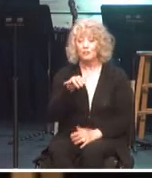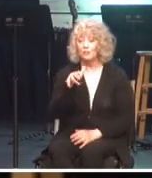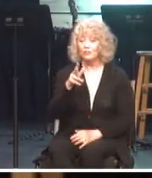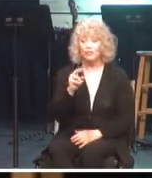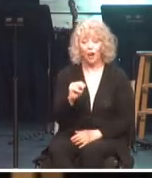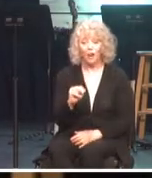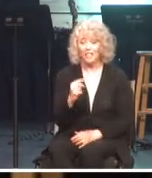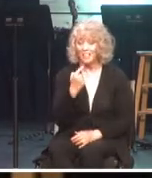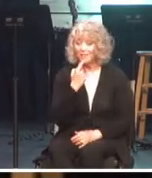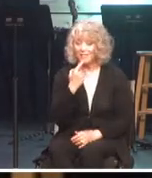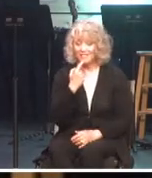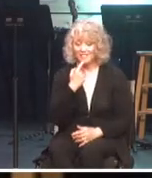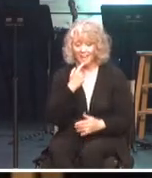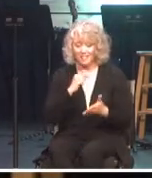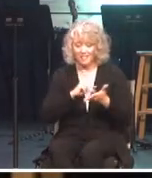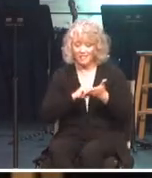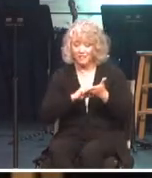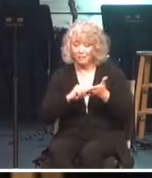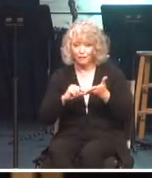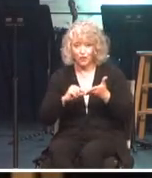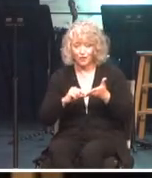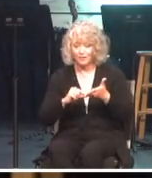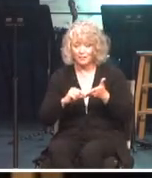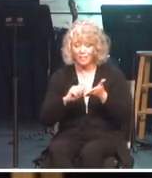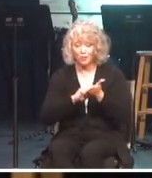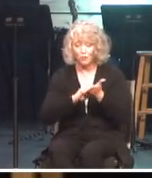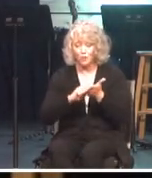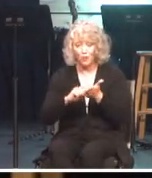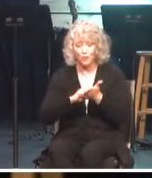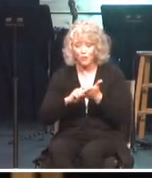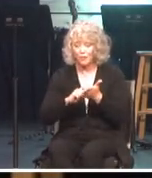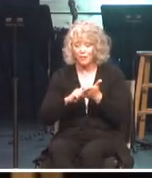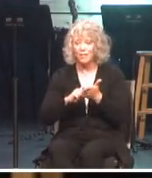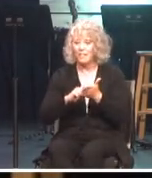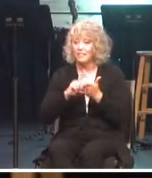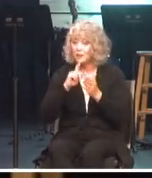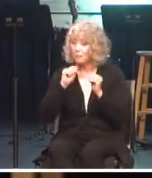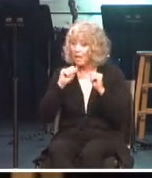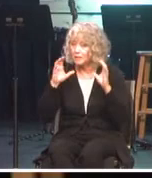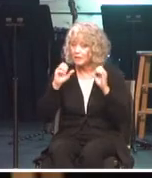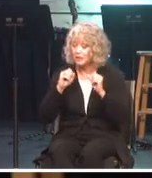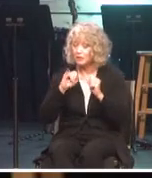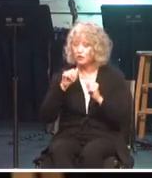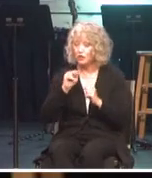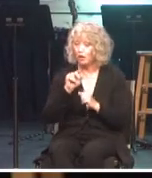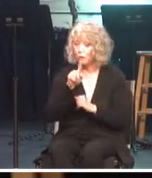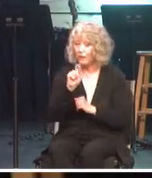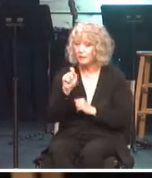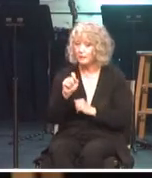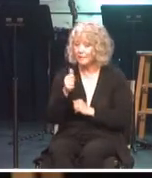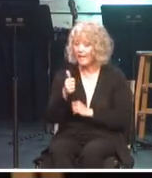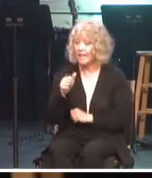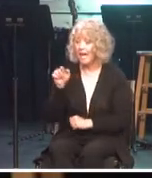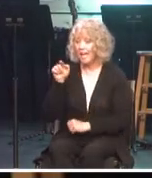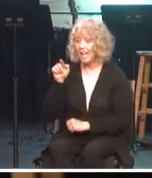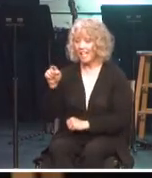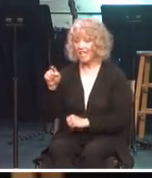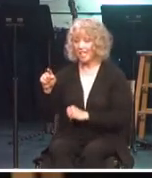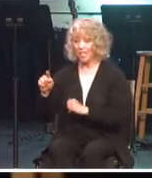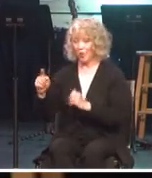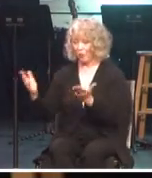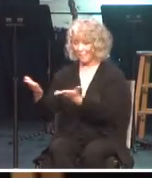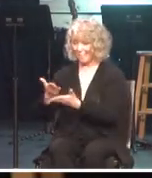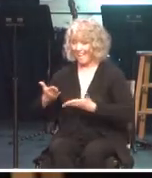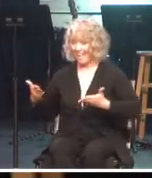And listen to the amazement in John's words here. John 1:10, he was in the world, Christ. He